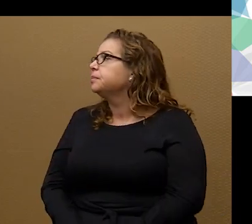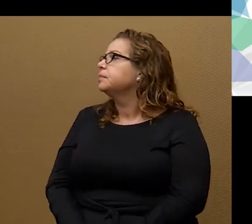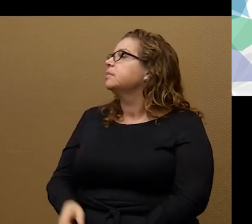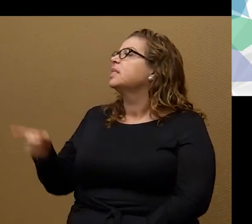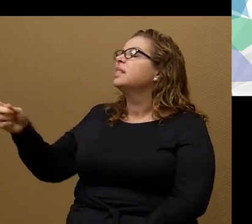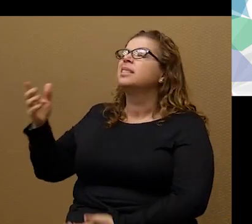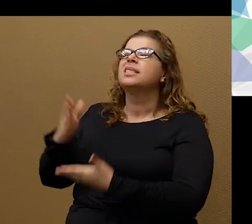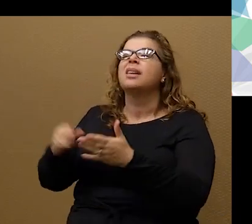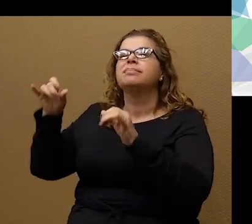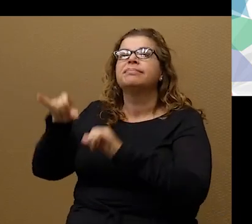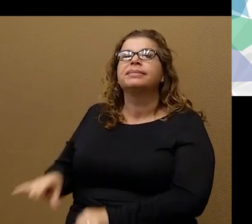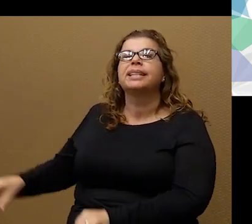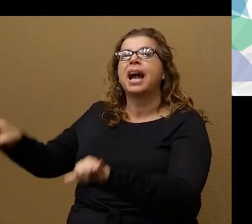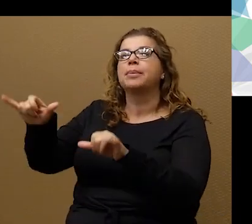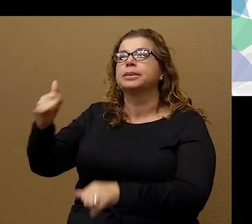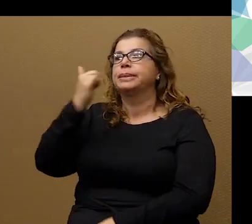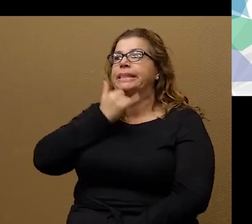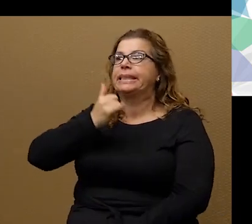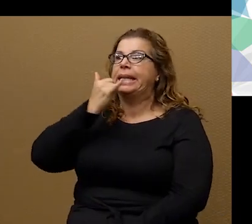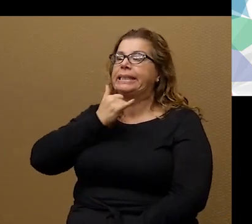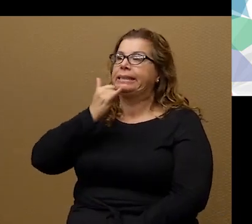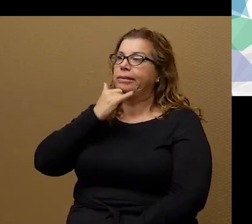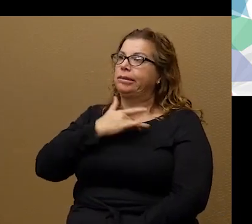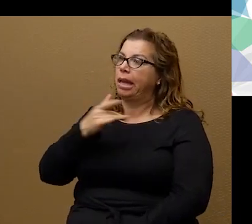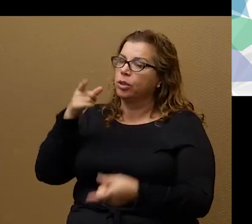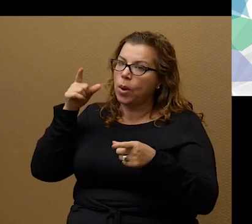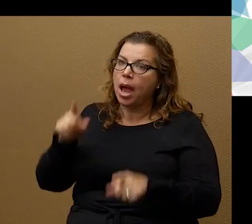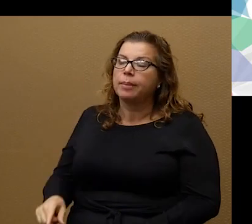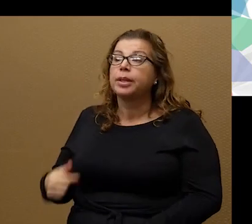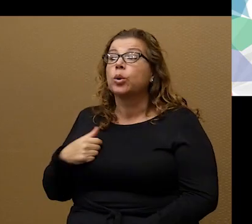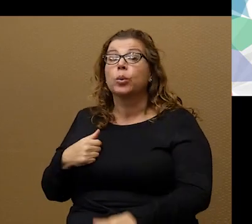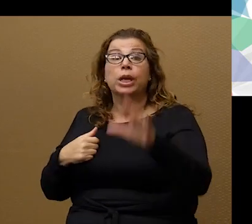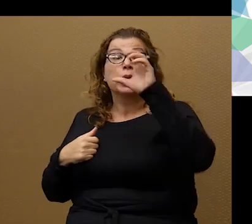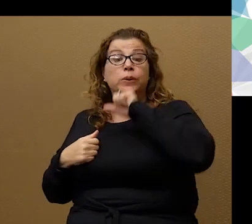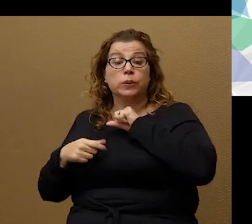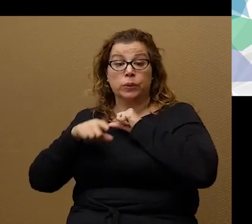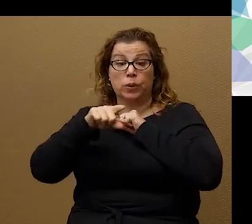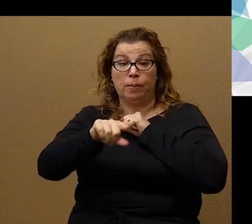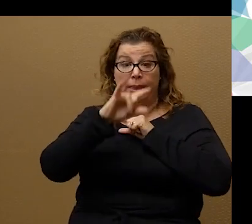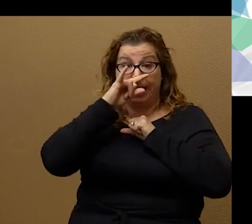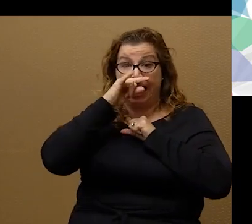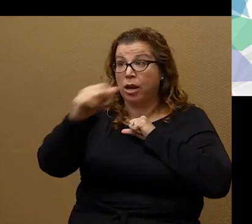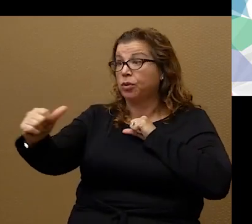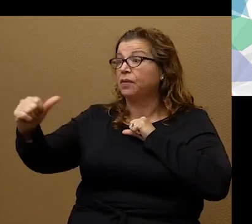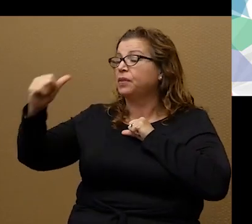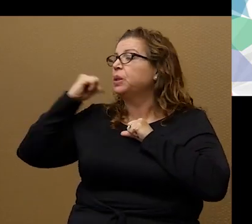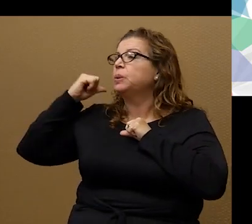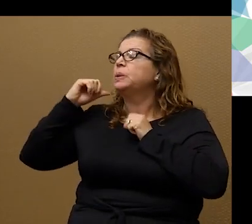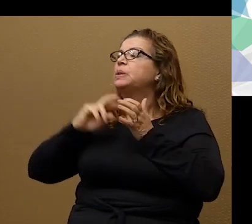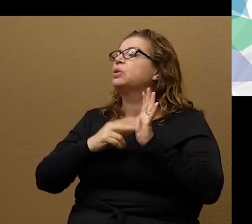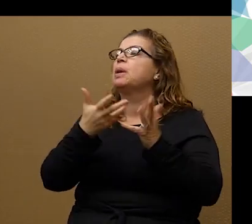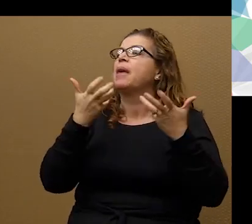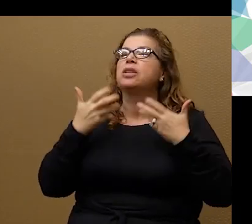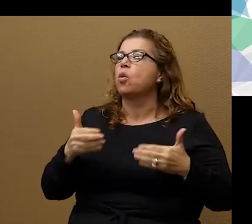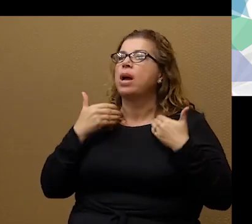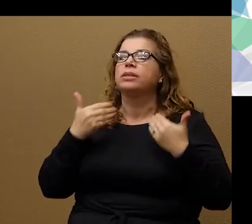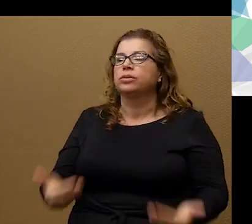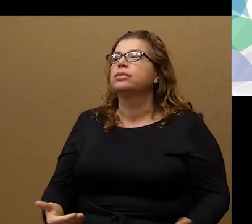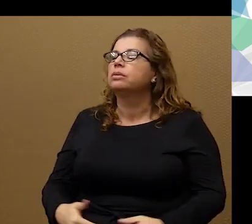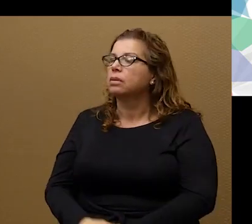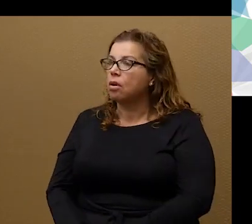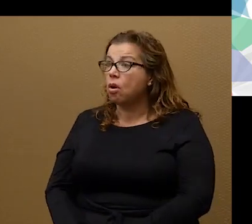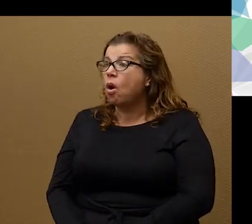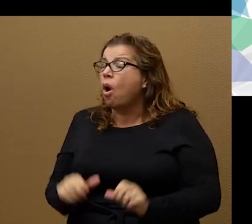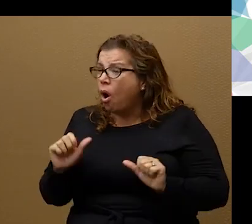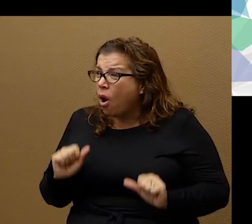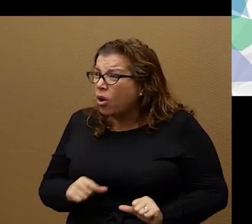make. We just assume that when a kid refuses that they just don't want to do something. Well, it could be a lot more. It could be